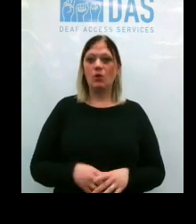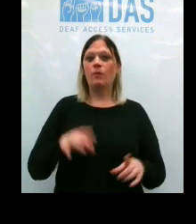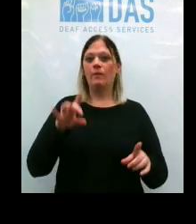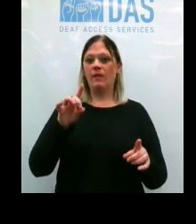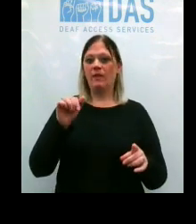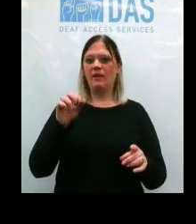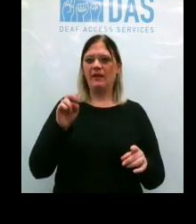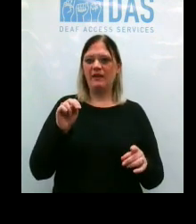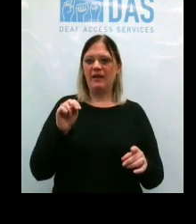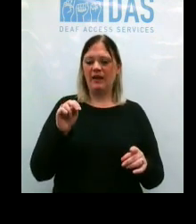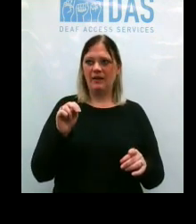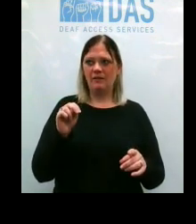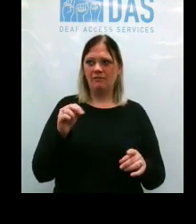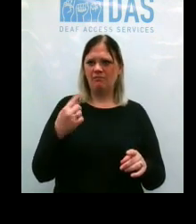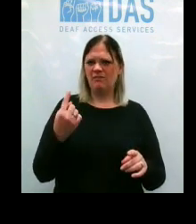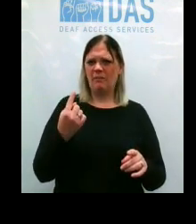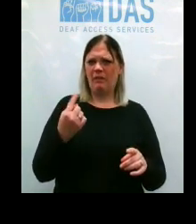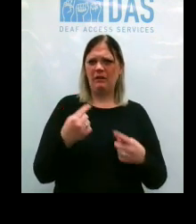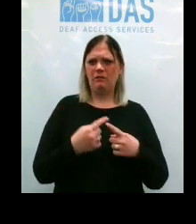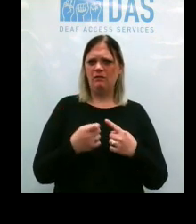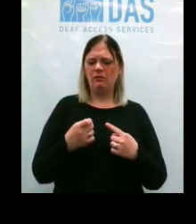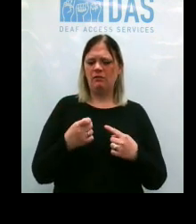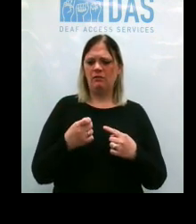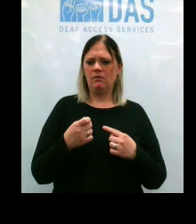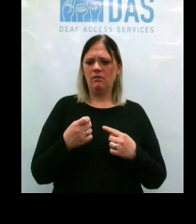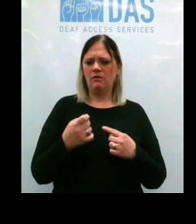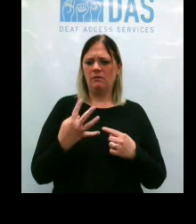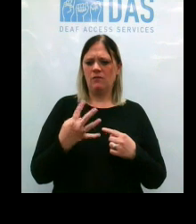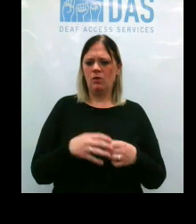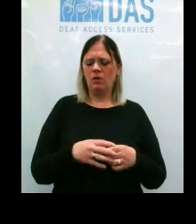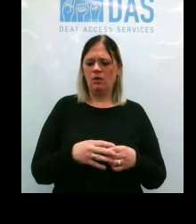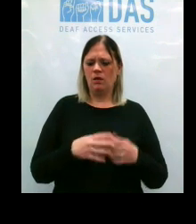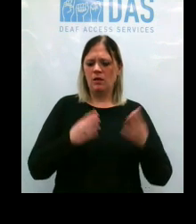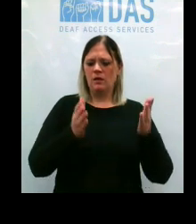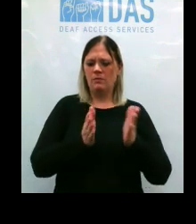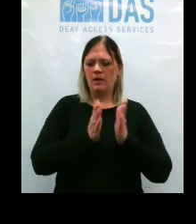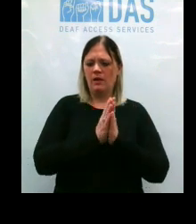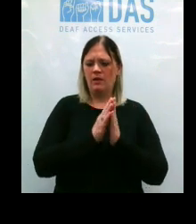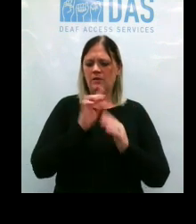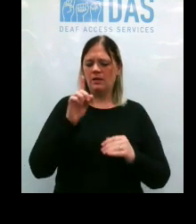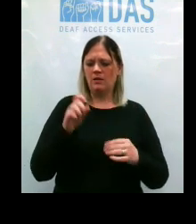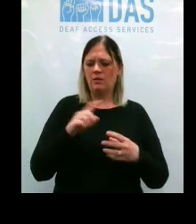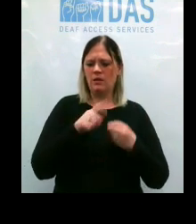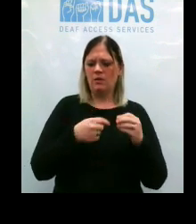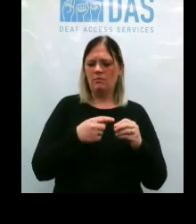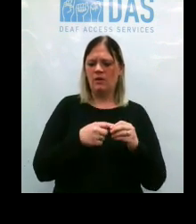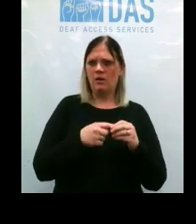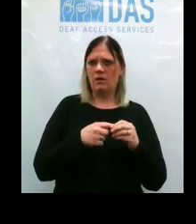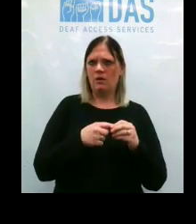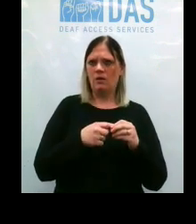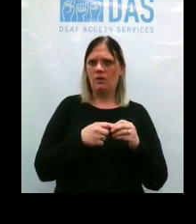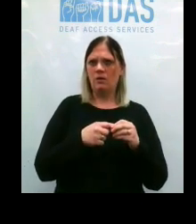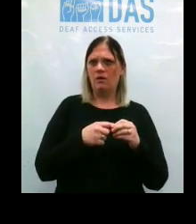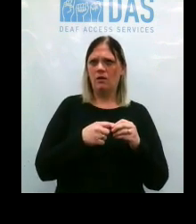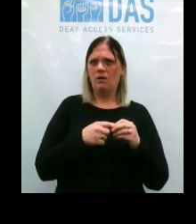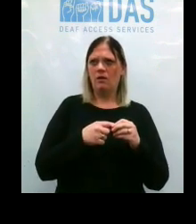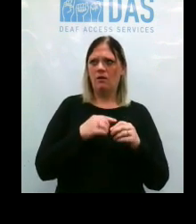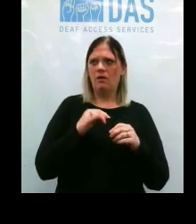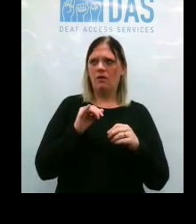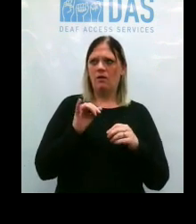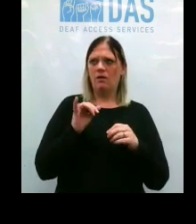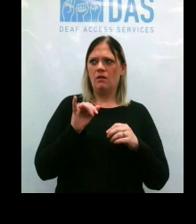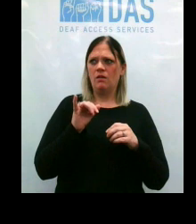Dan Telbach, Channel 4. I'm asking a question about the inspection of septic tanks and private wells.